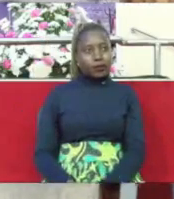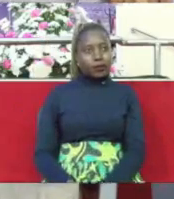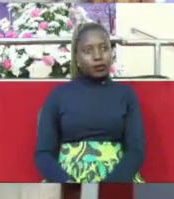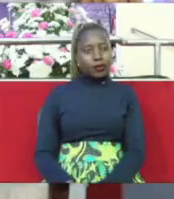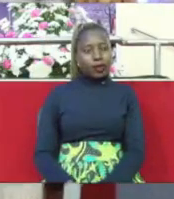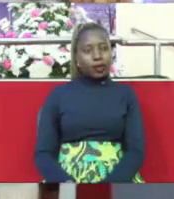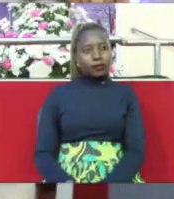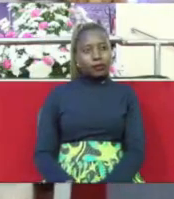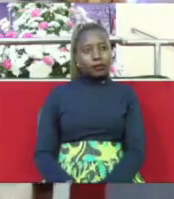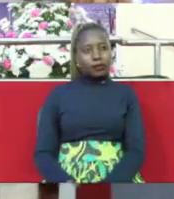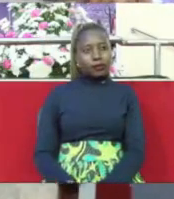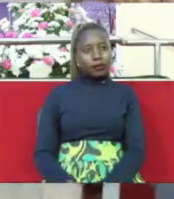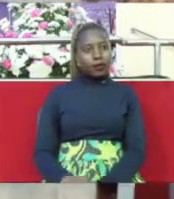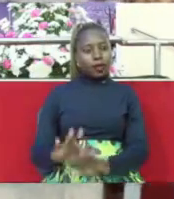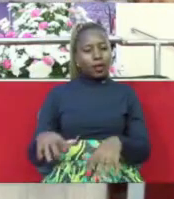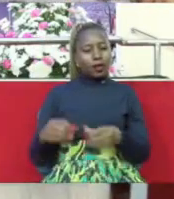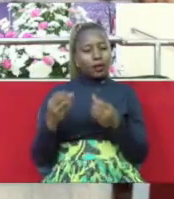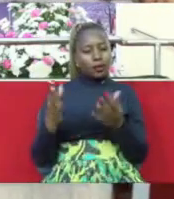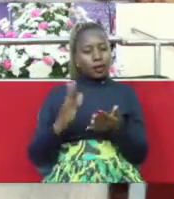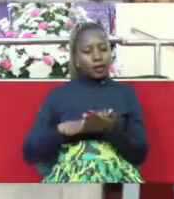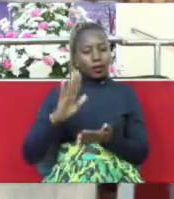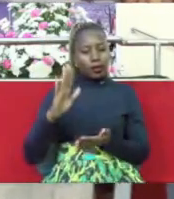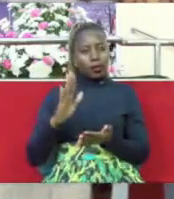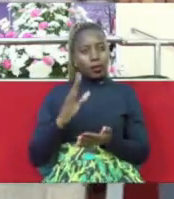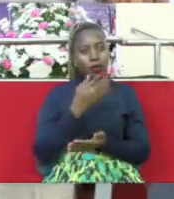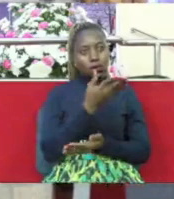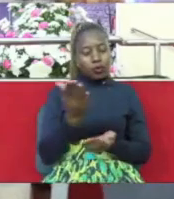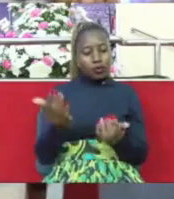more do we need God in our dispensation